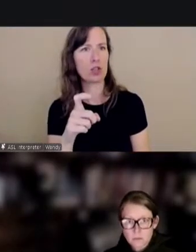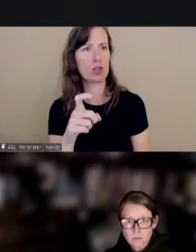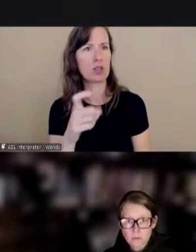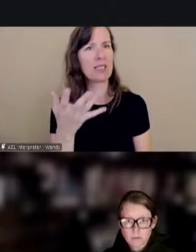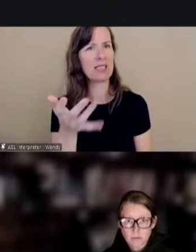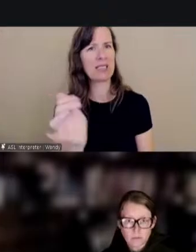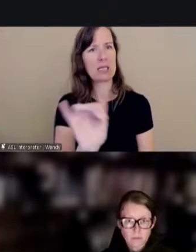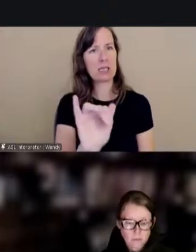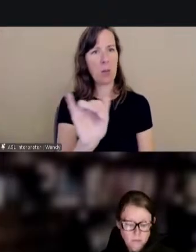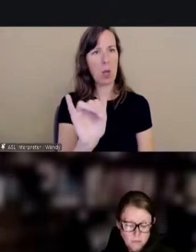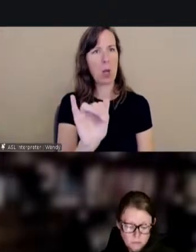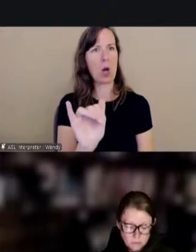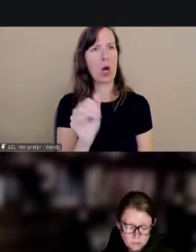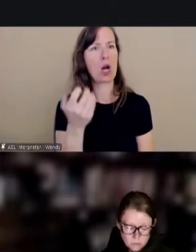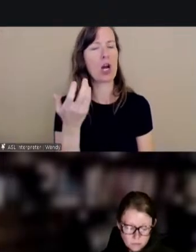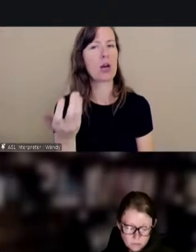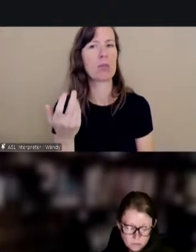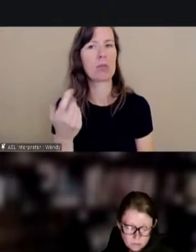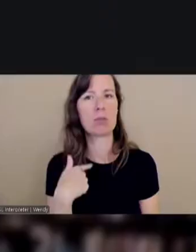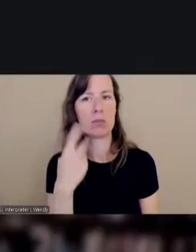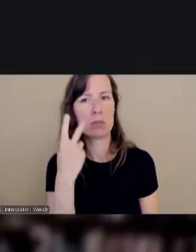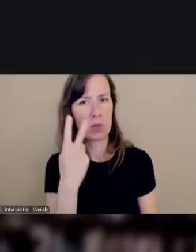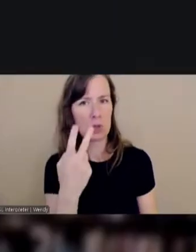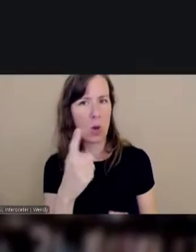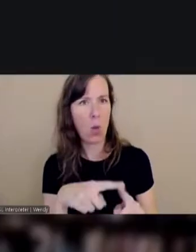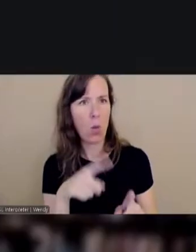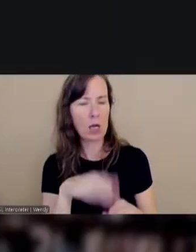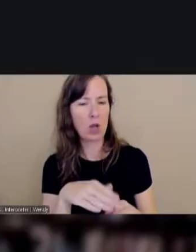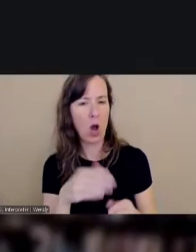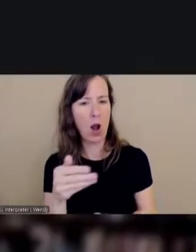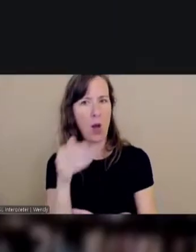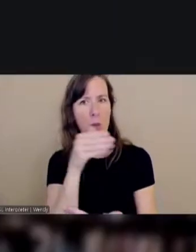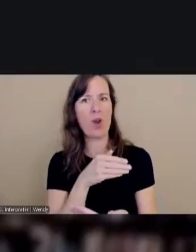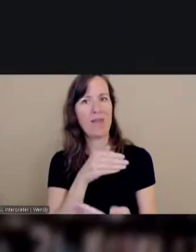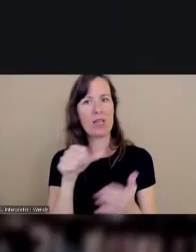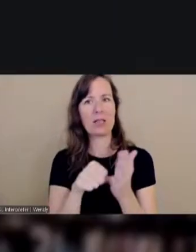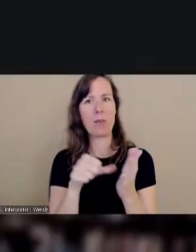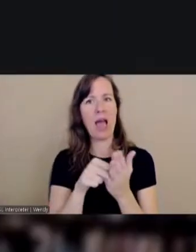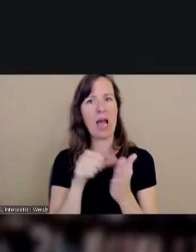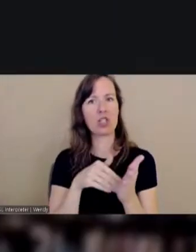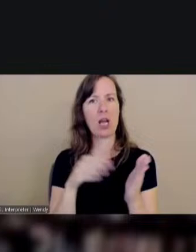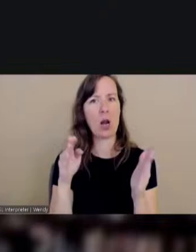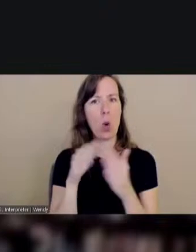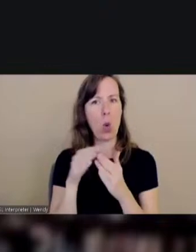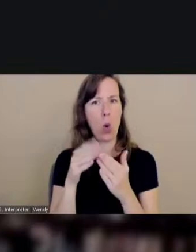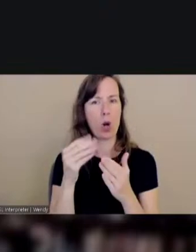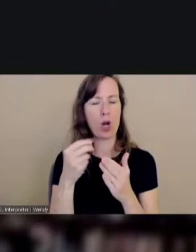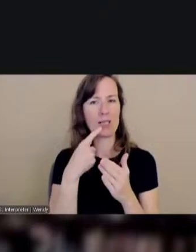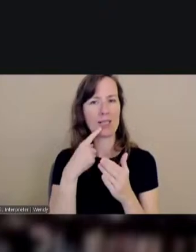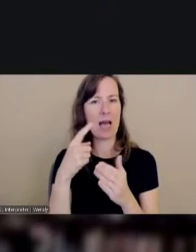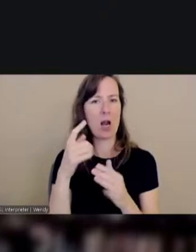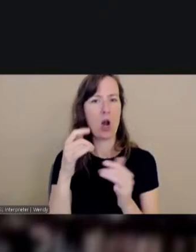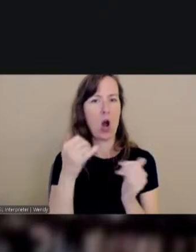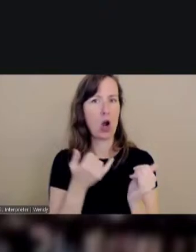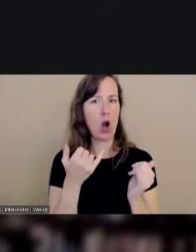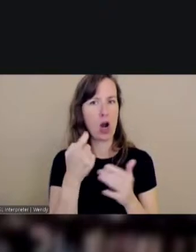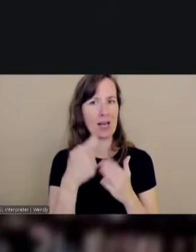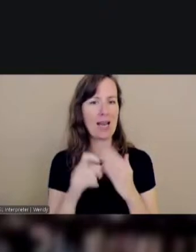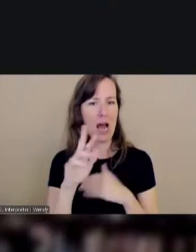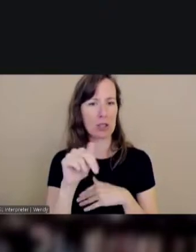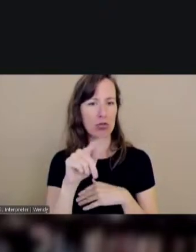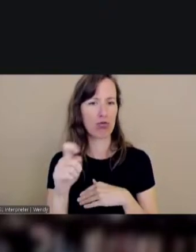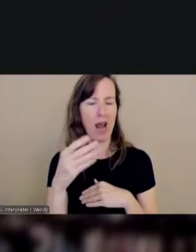similar. So I saw what was on the previous page in the corner, and it said current tax rate and constant yield